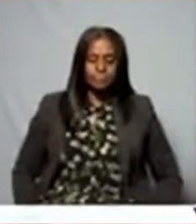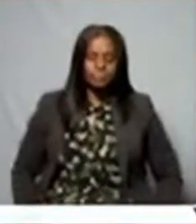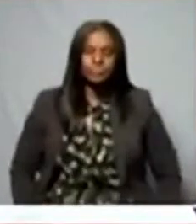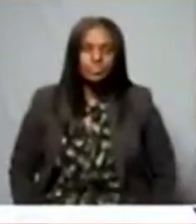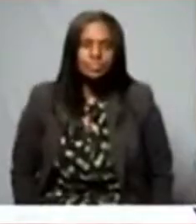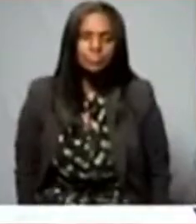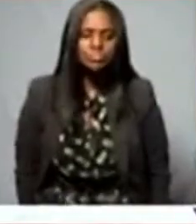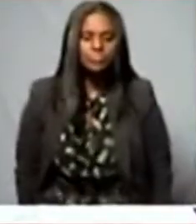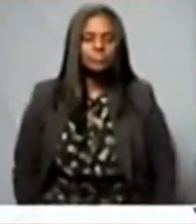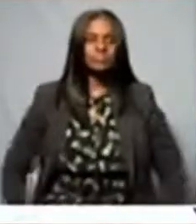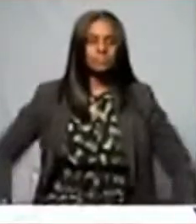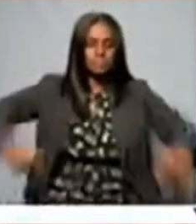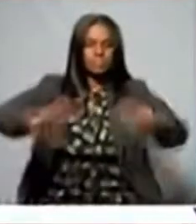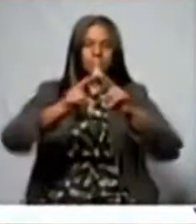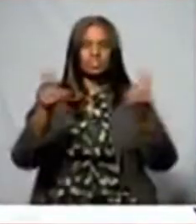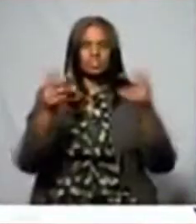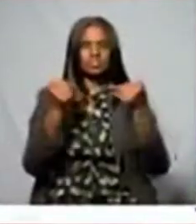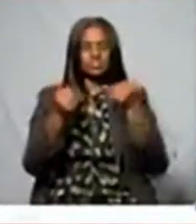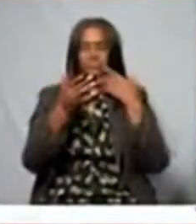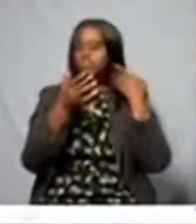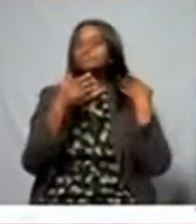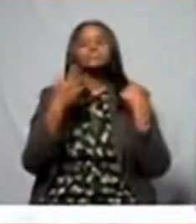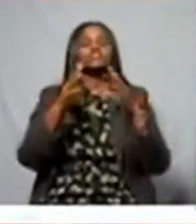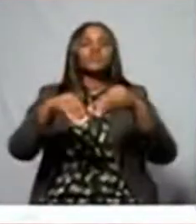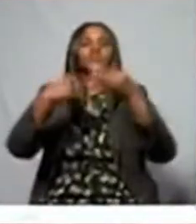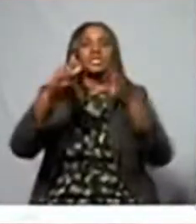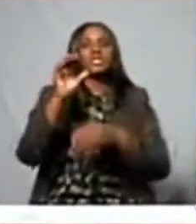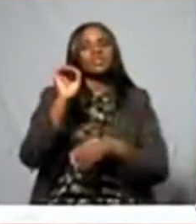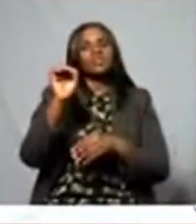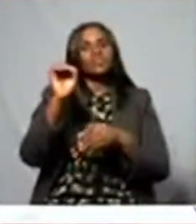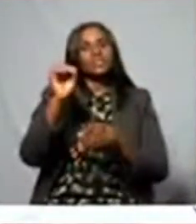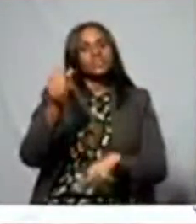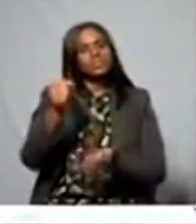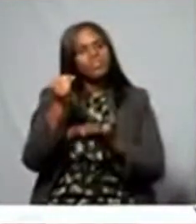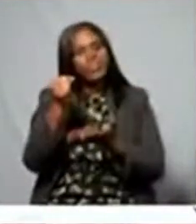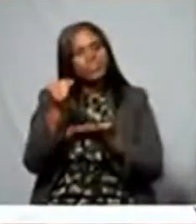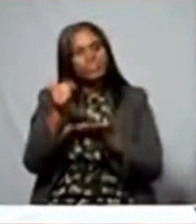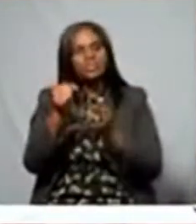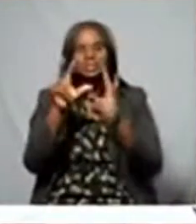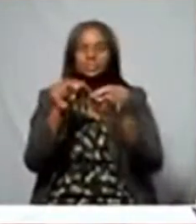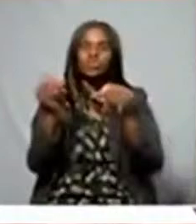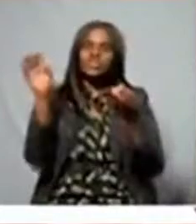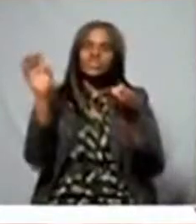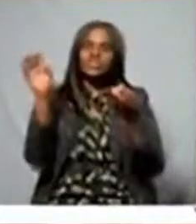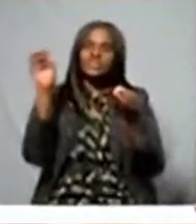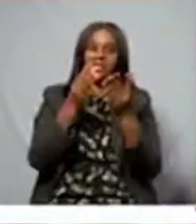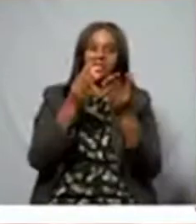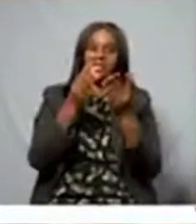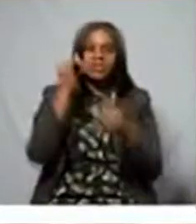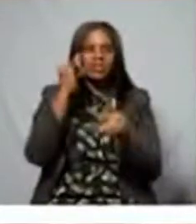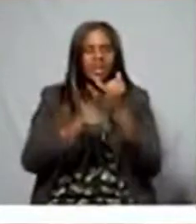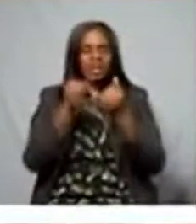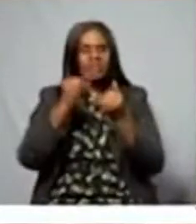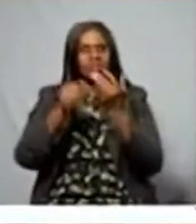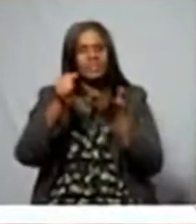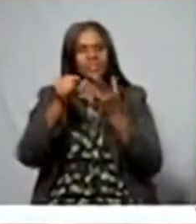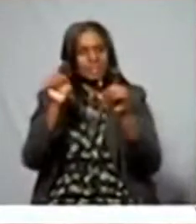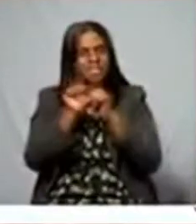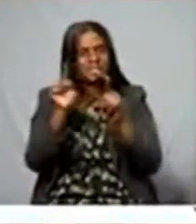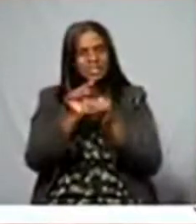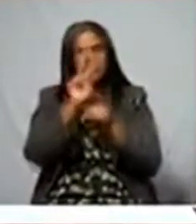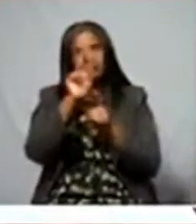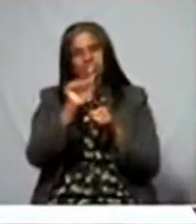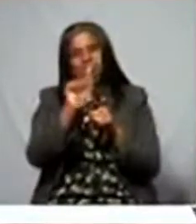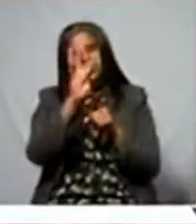So you have given the original budget, no supplementary. Final budget remains the same, 2.4